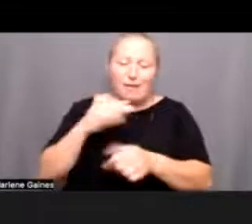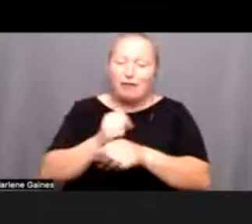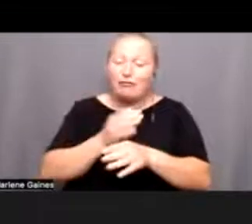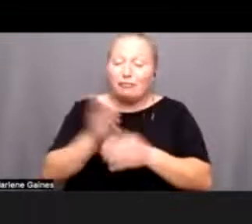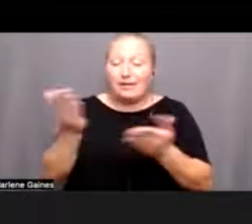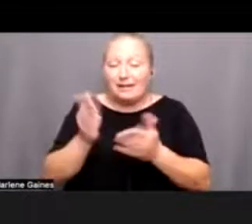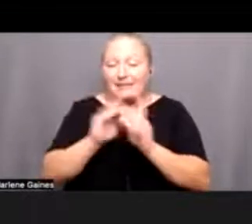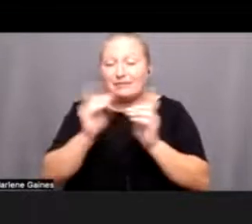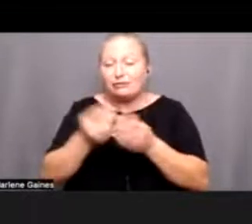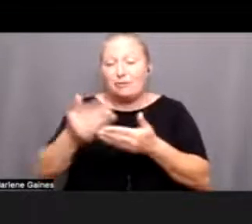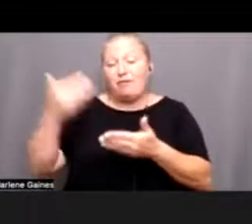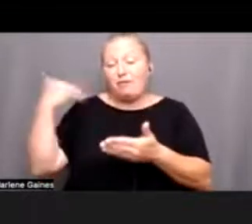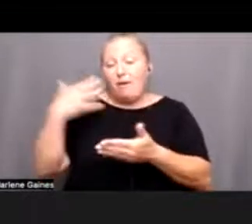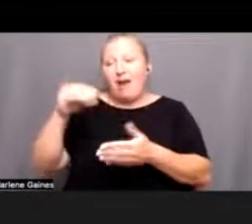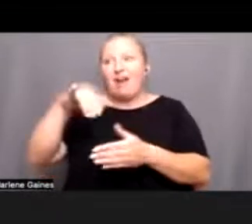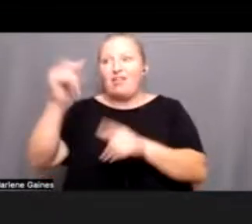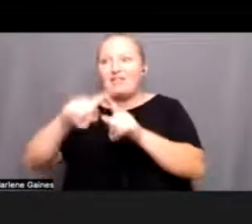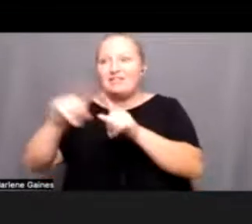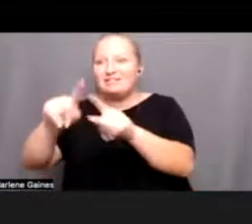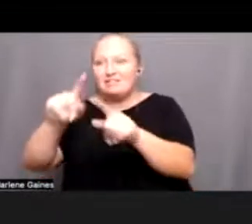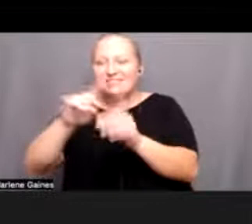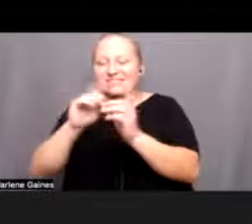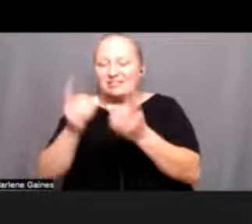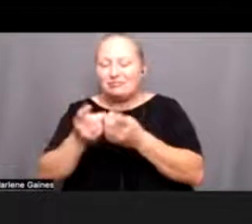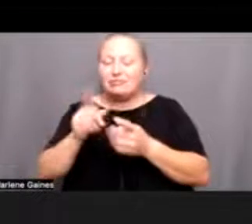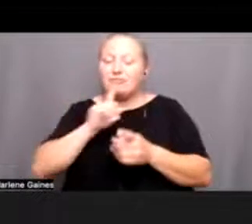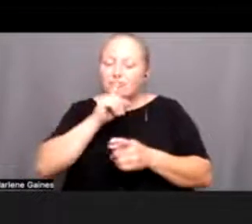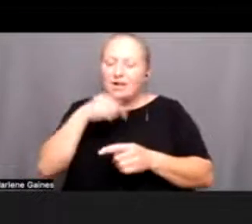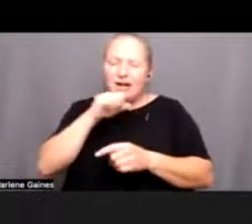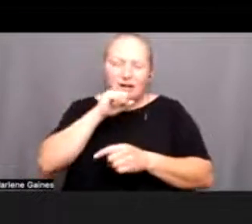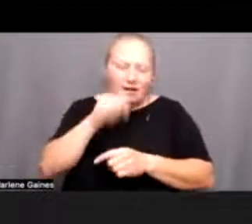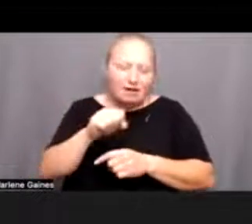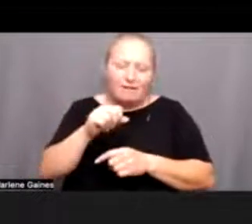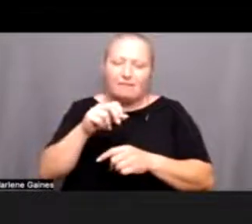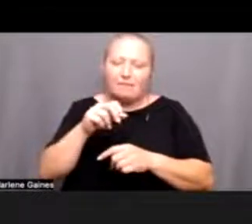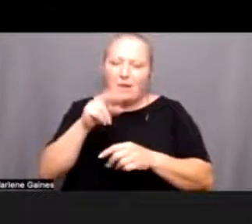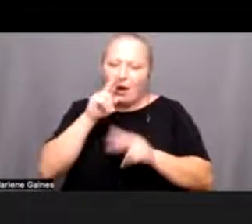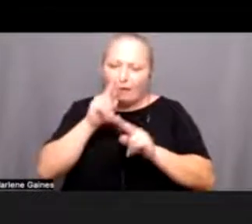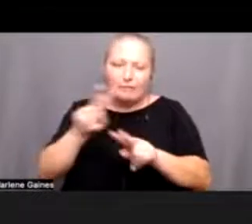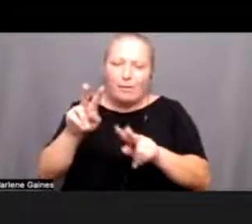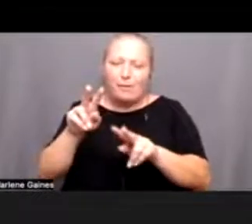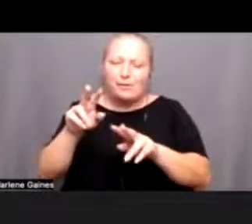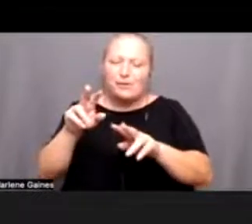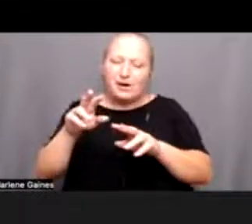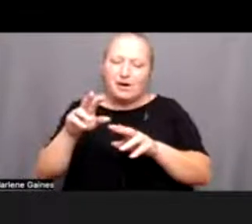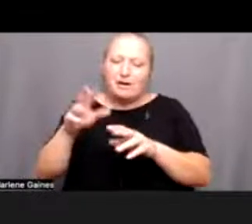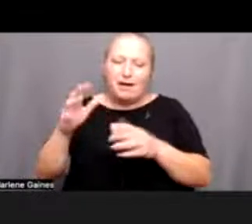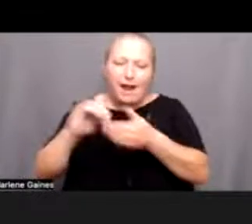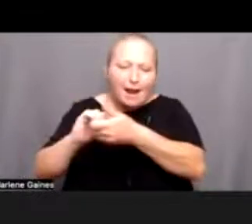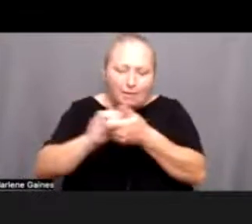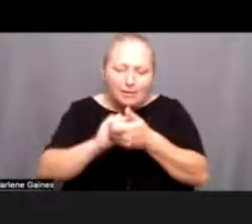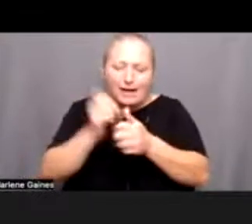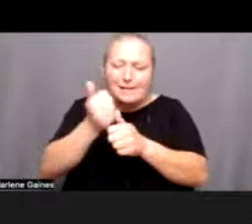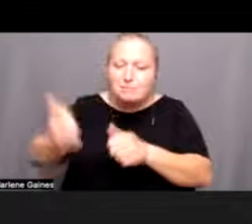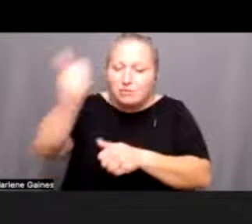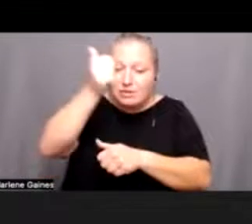district prior and in other districts. So I truly look forward to collaborating with administrators,